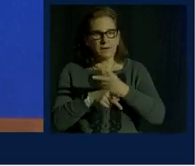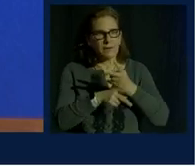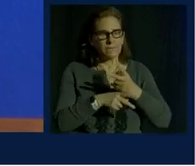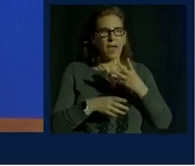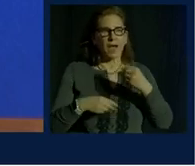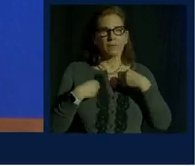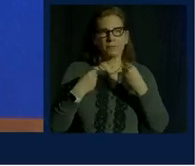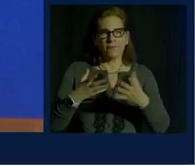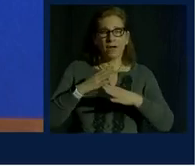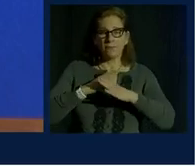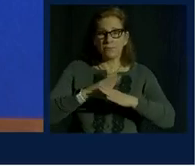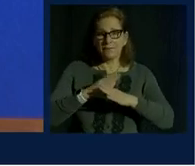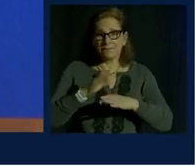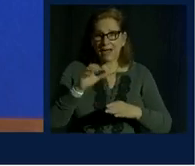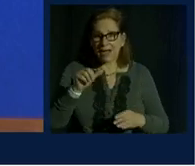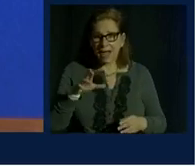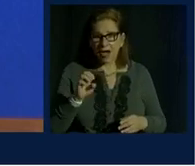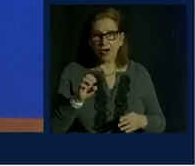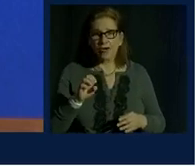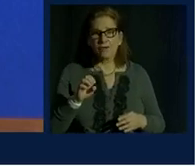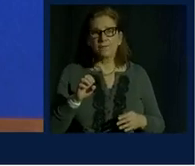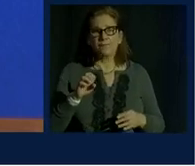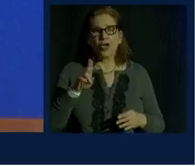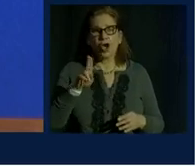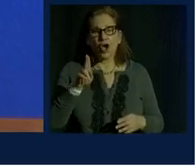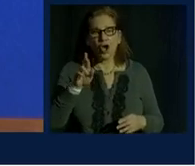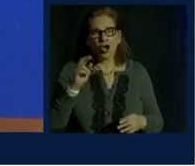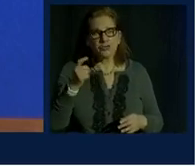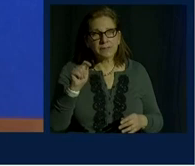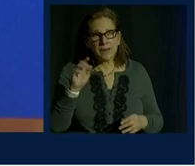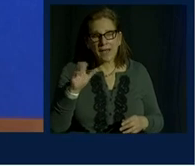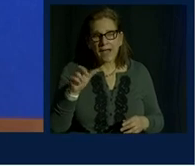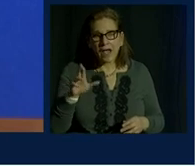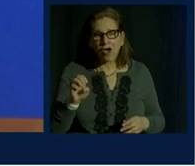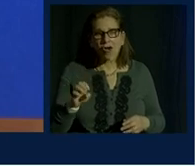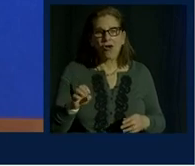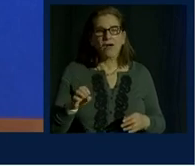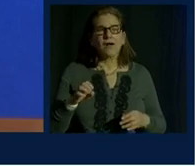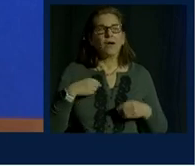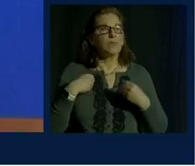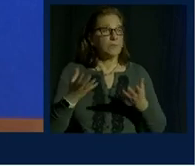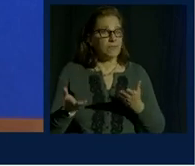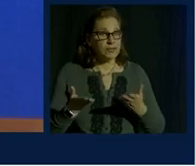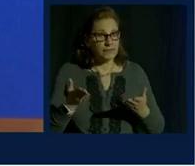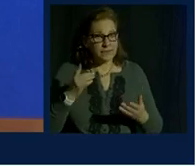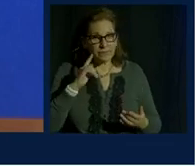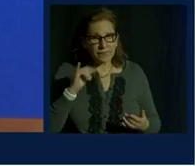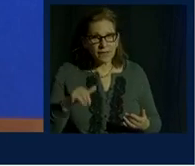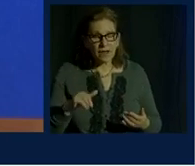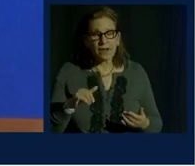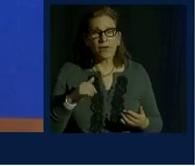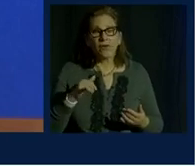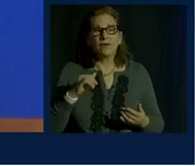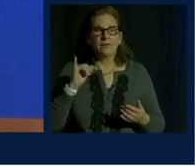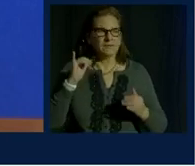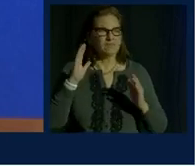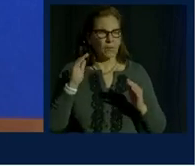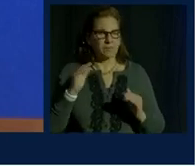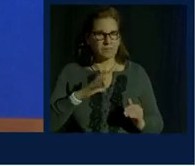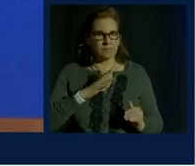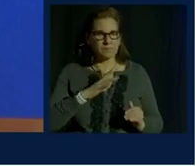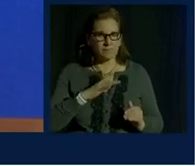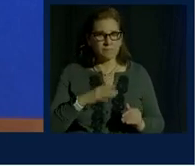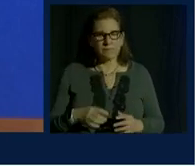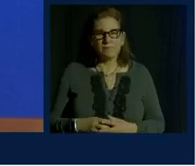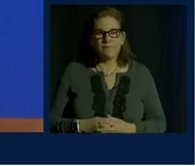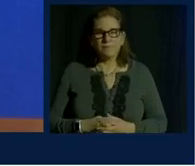care, urgent care, and then also hospital services if needed. But through the other services, we would hope that you would not.